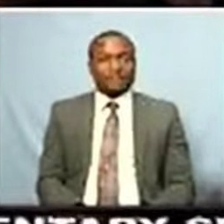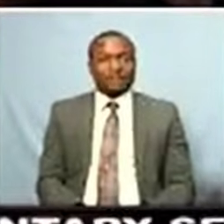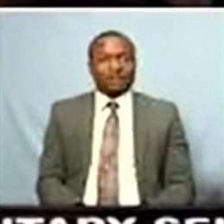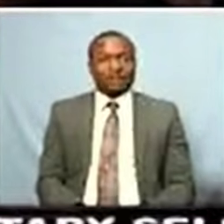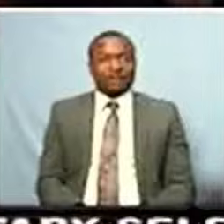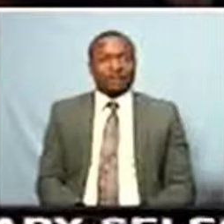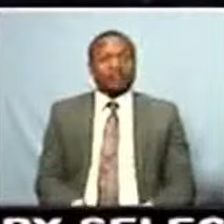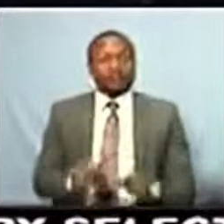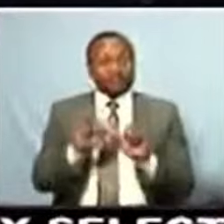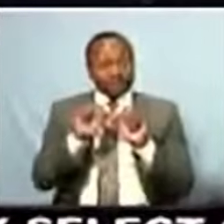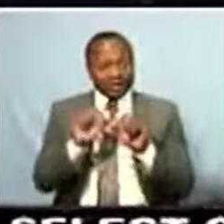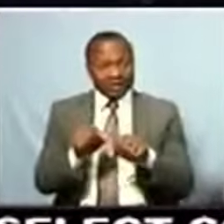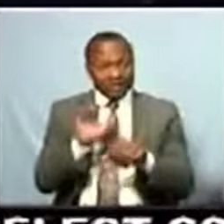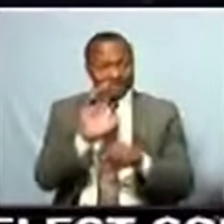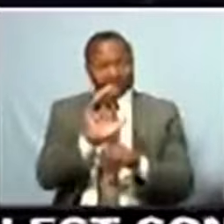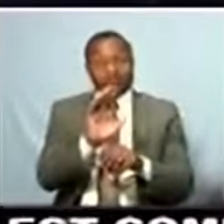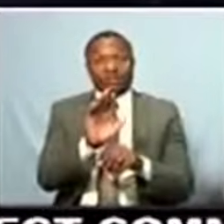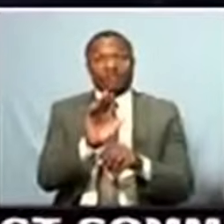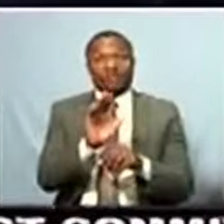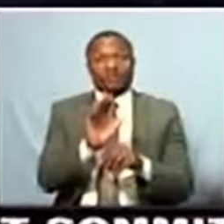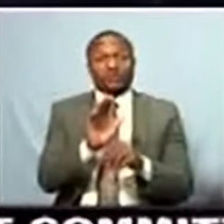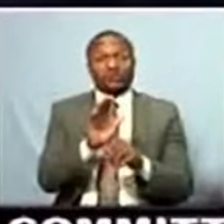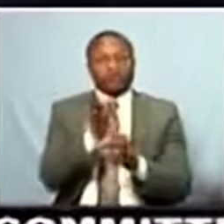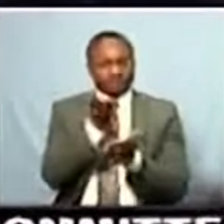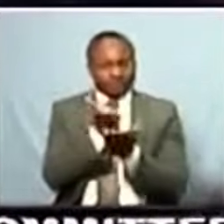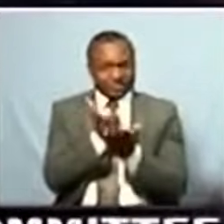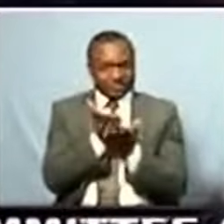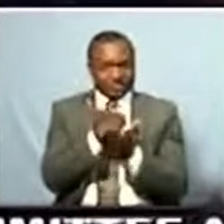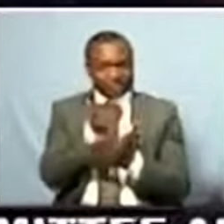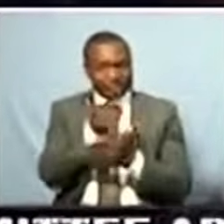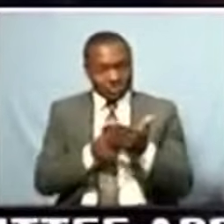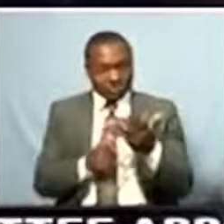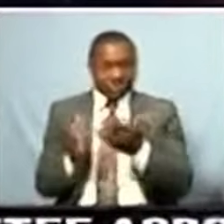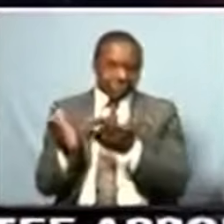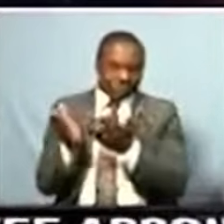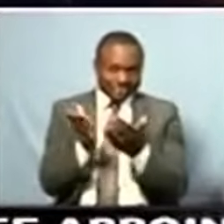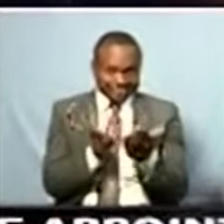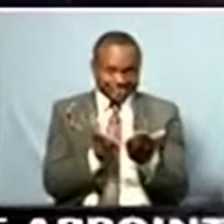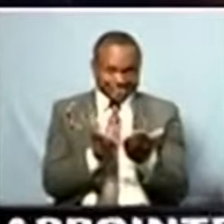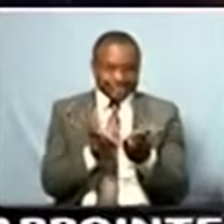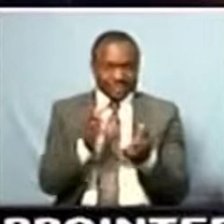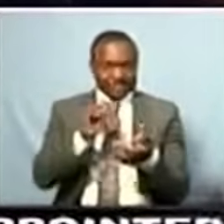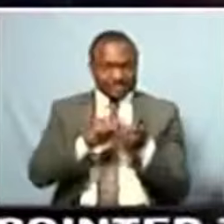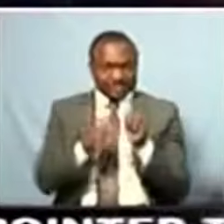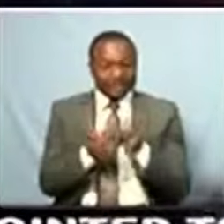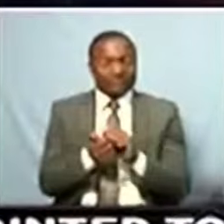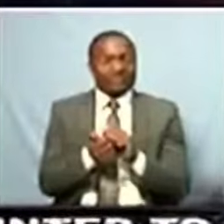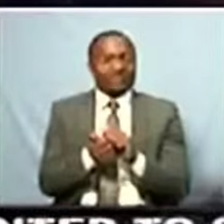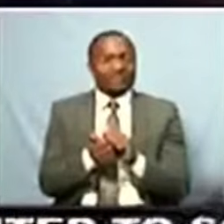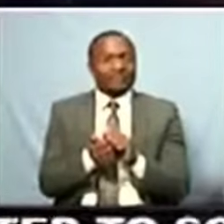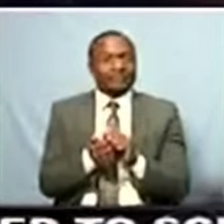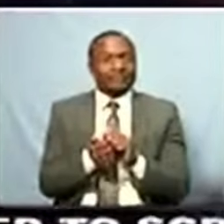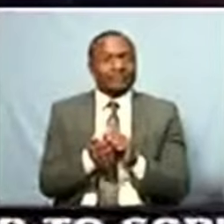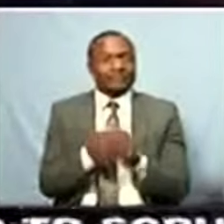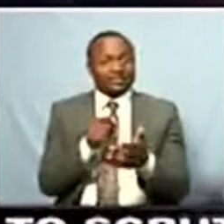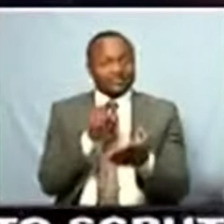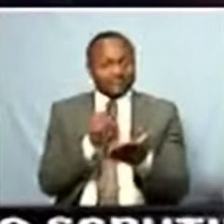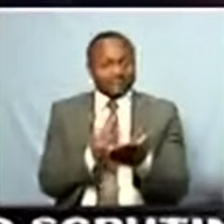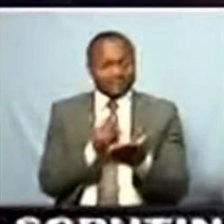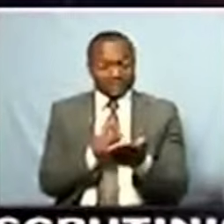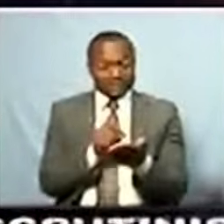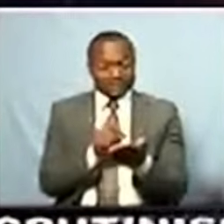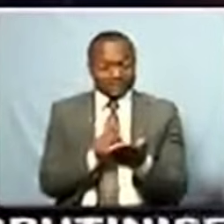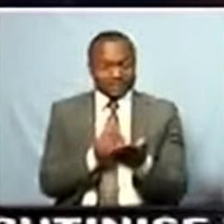Would it be your considered view then, because I think what is bringing the problem in this